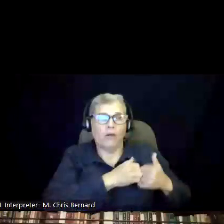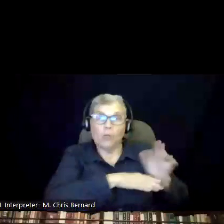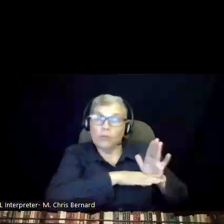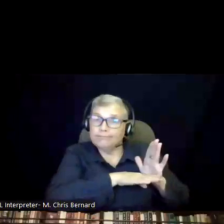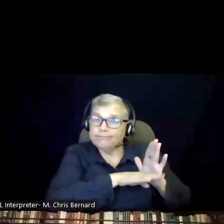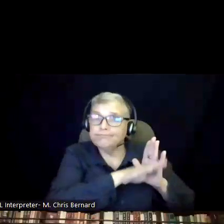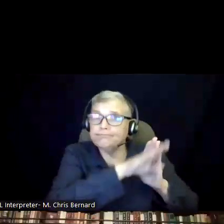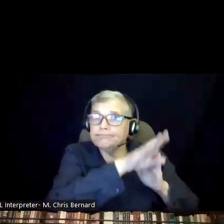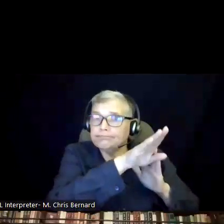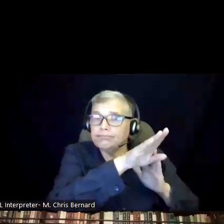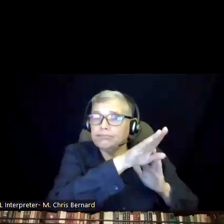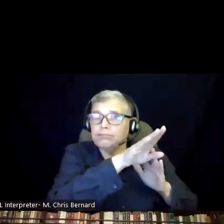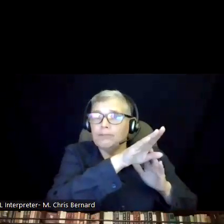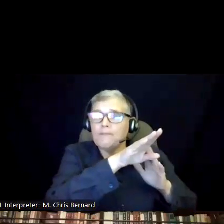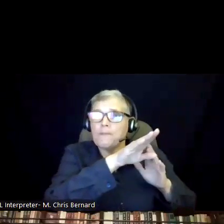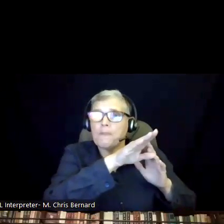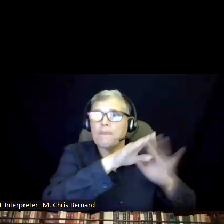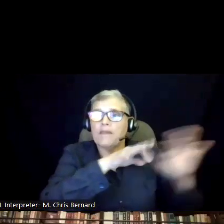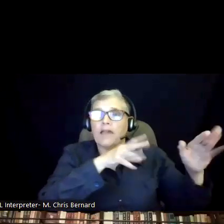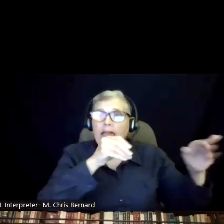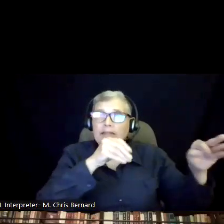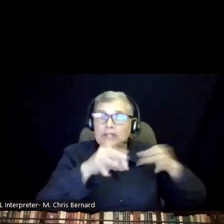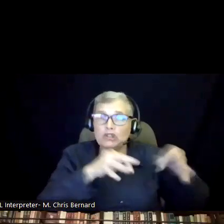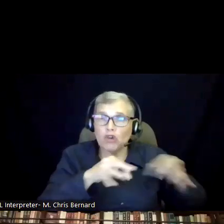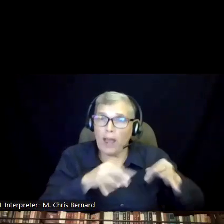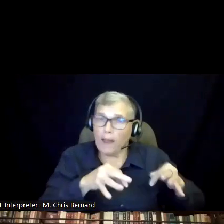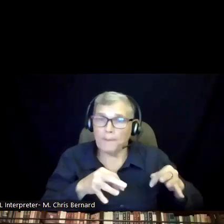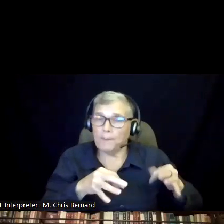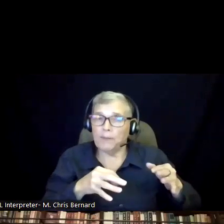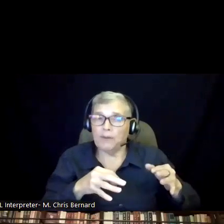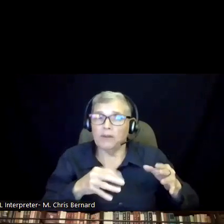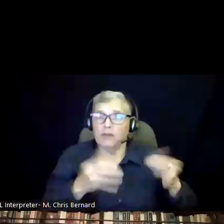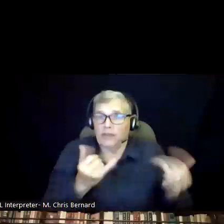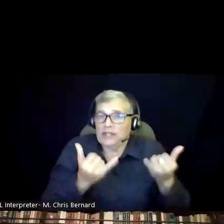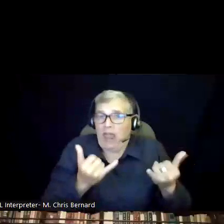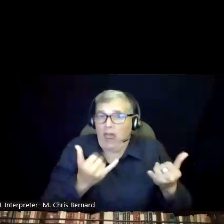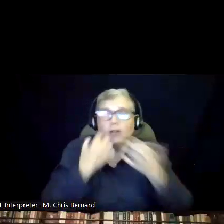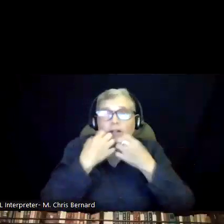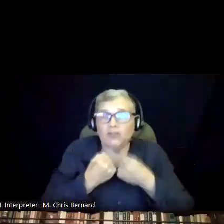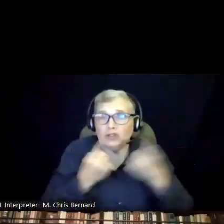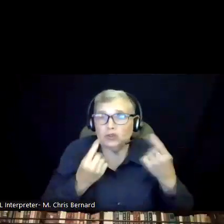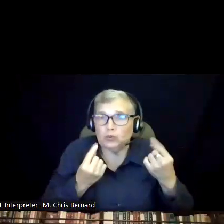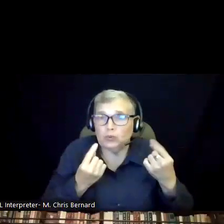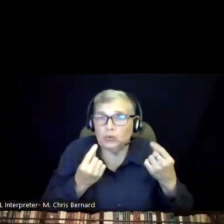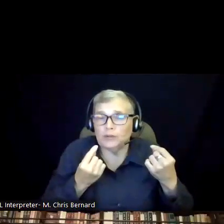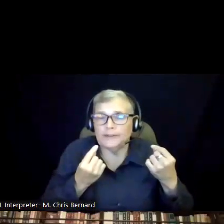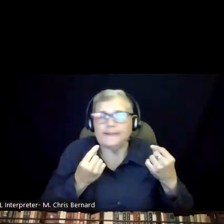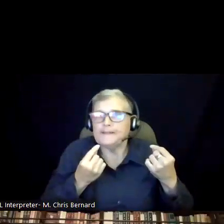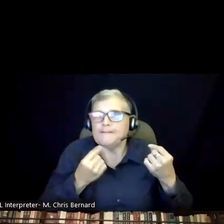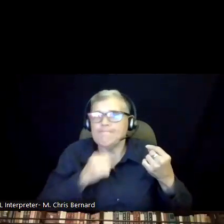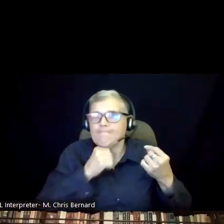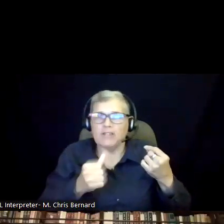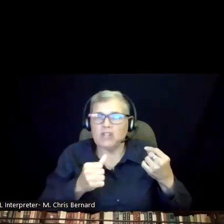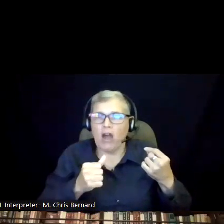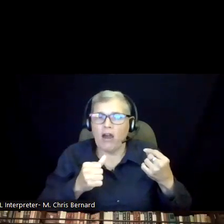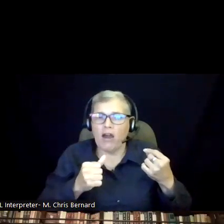how a few folks have described the current institution that we have, it's not fully set up, or